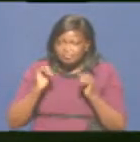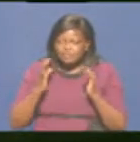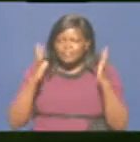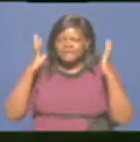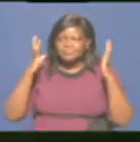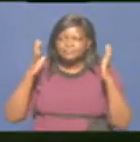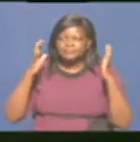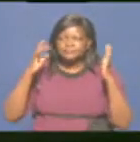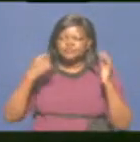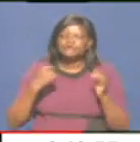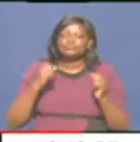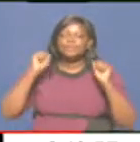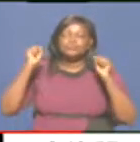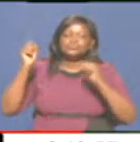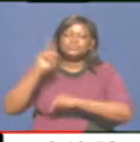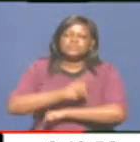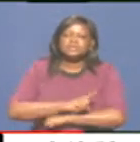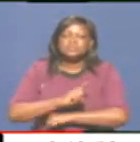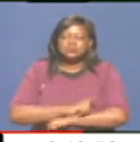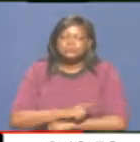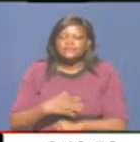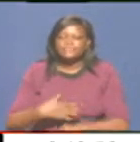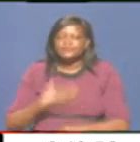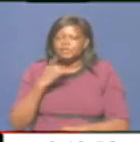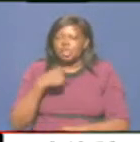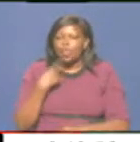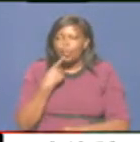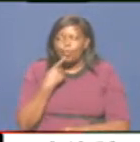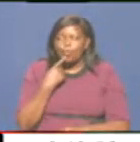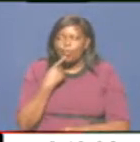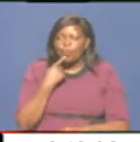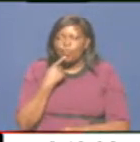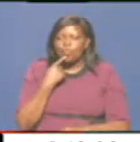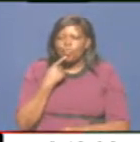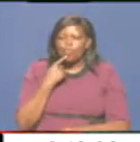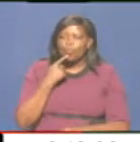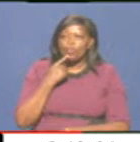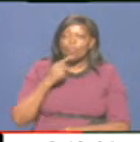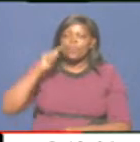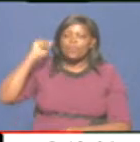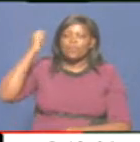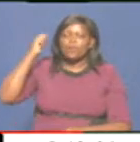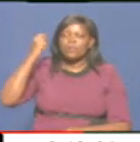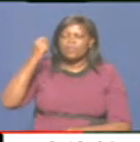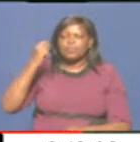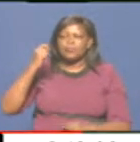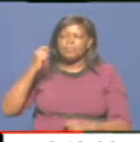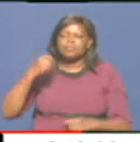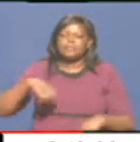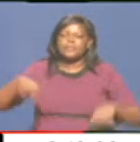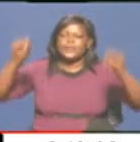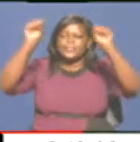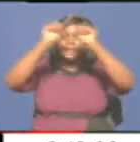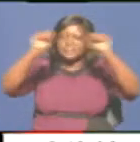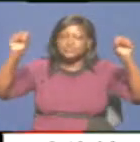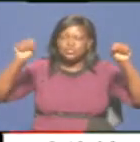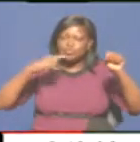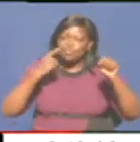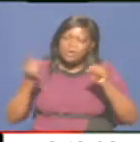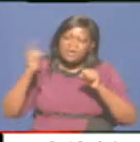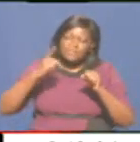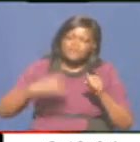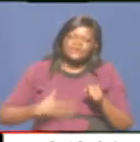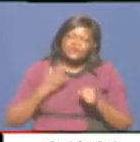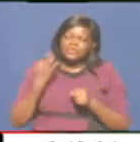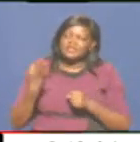this Mashujaa Day. His guest, Lazarus Chakwera, the President of the Republic of Malawi, who is on a 3-day state visit to the Republic